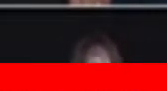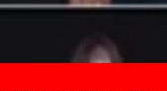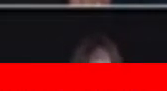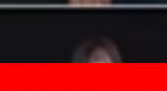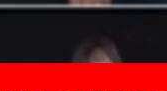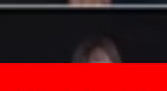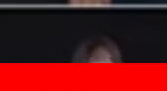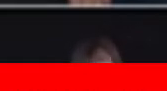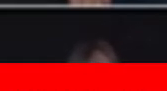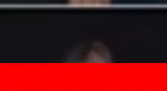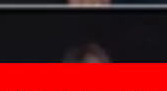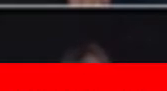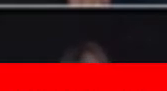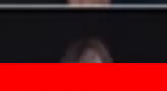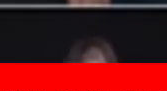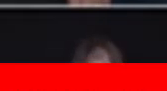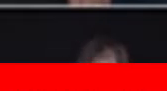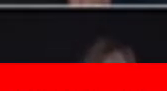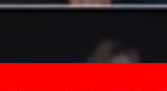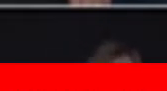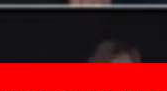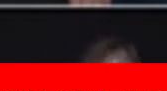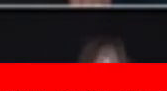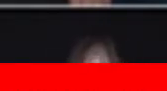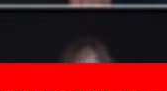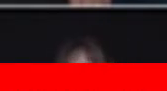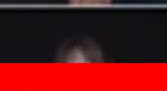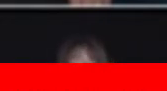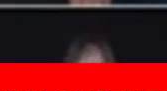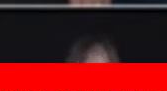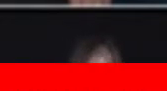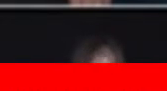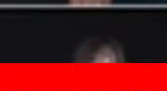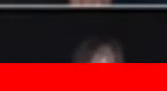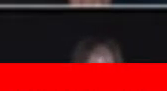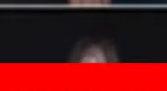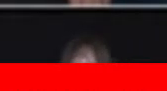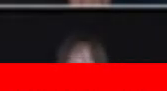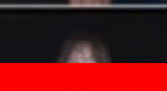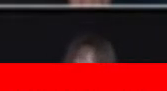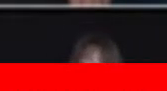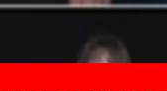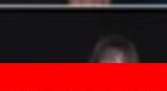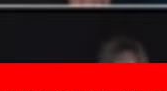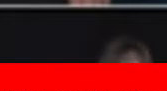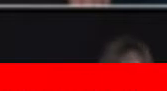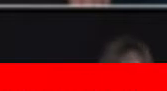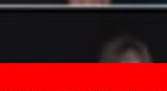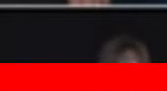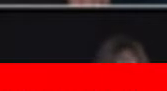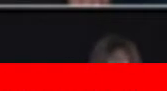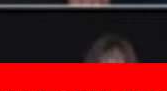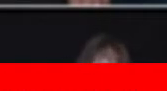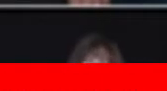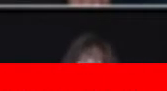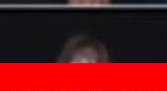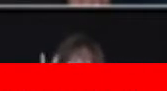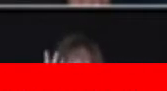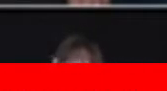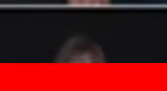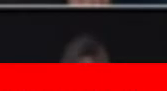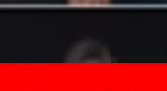most construction can continue. These measures are being put in place to prioritize the essential services we rely